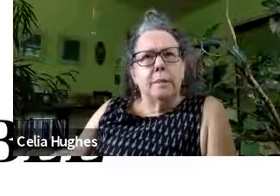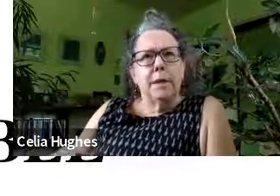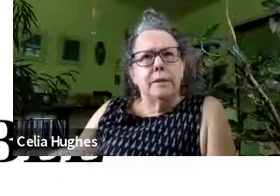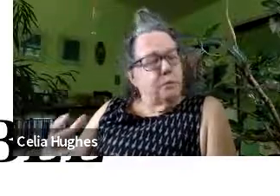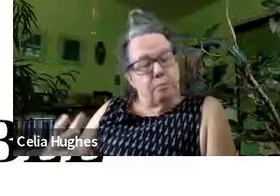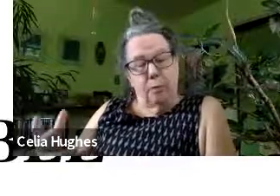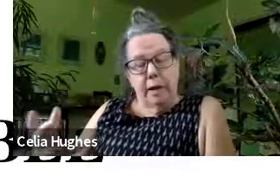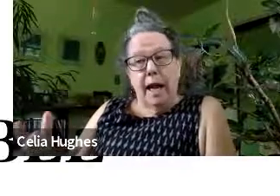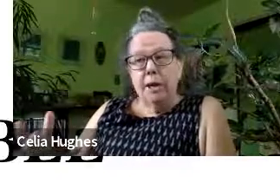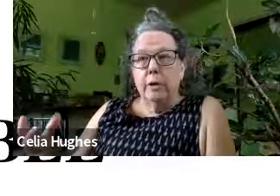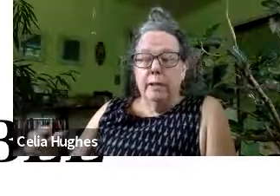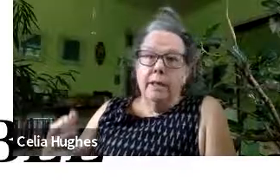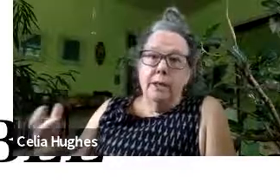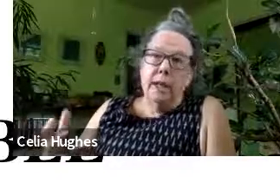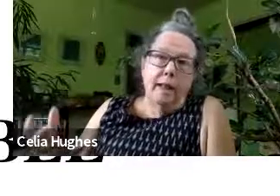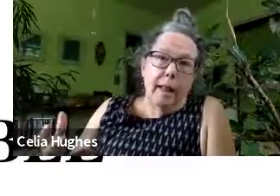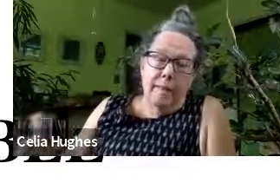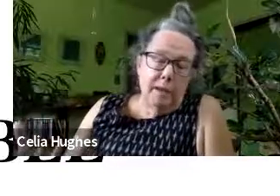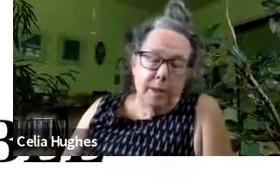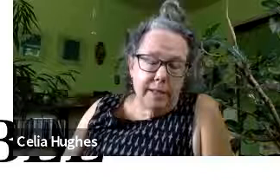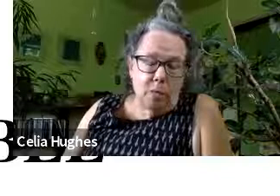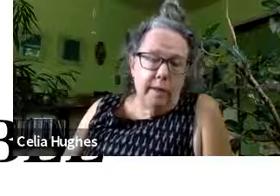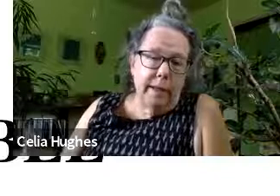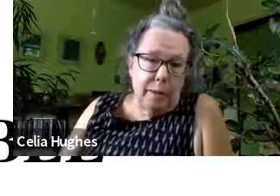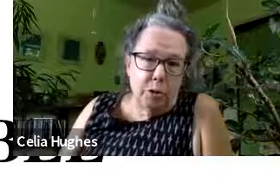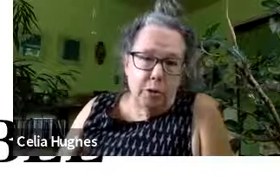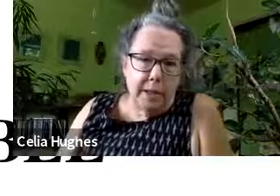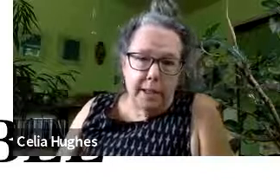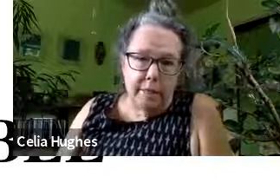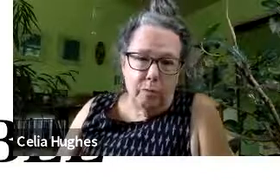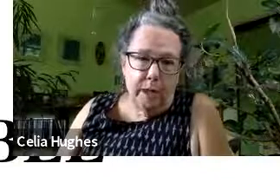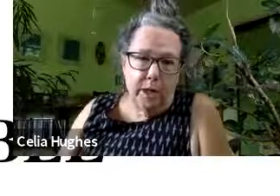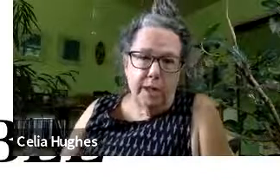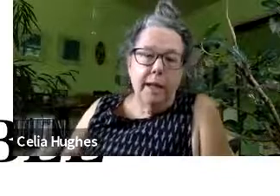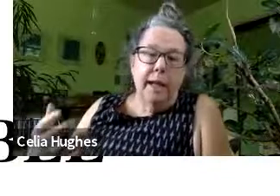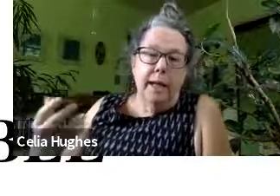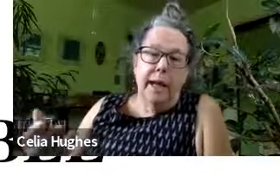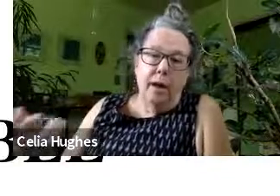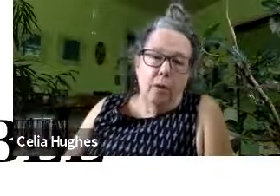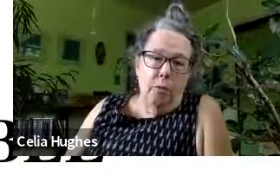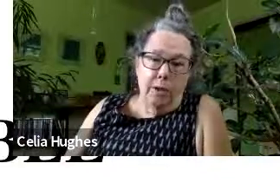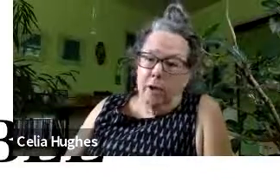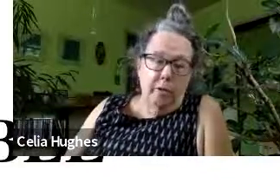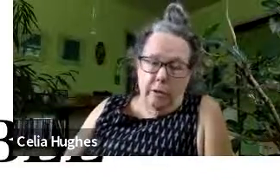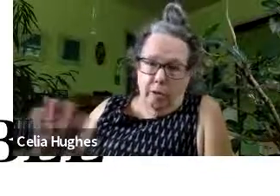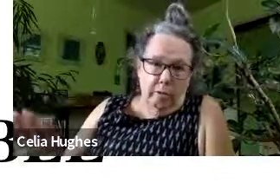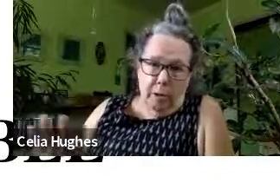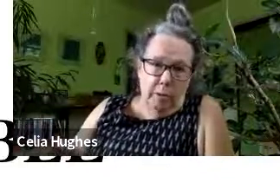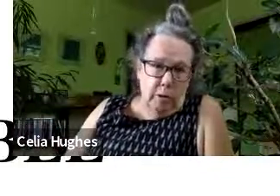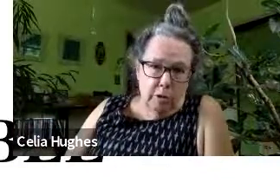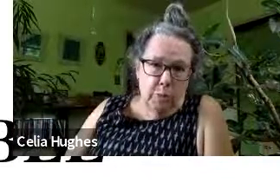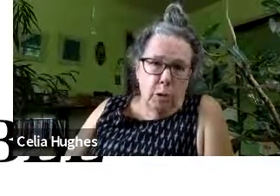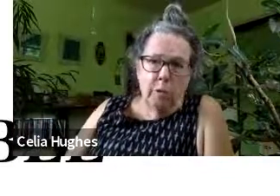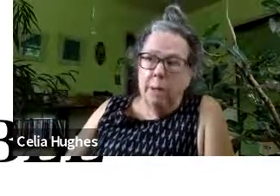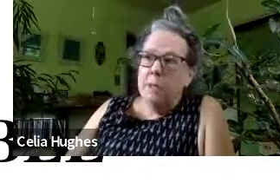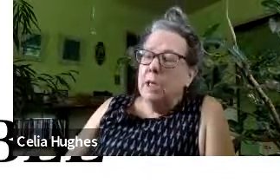and sometimes it's pretty accurate, and a lot of that depends on when the captioner gets the information and how their